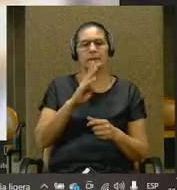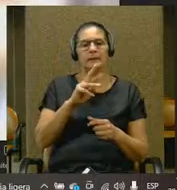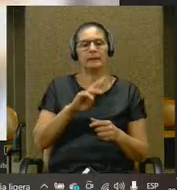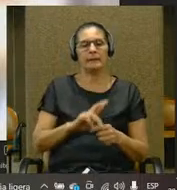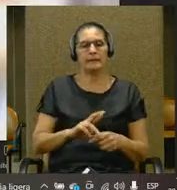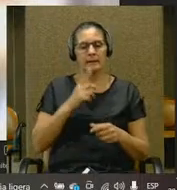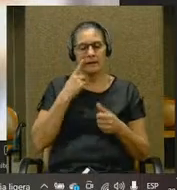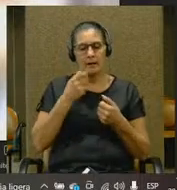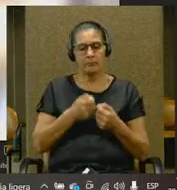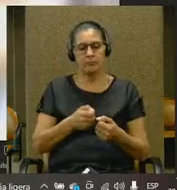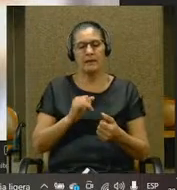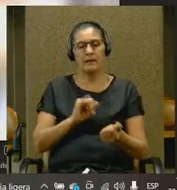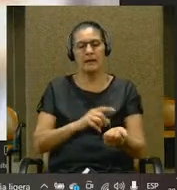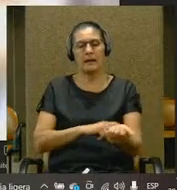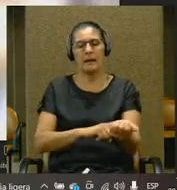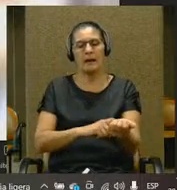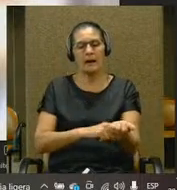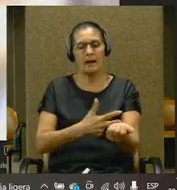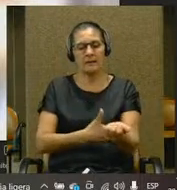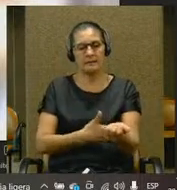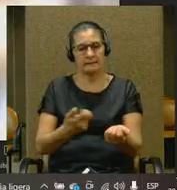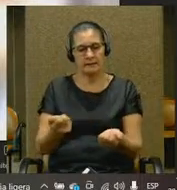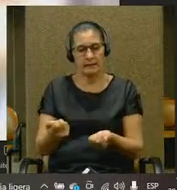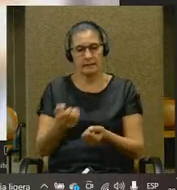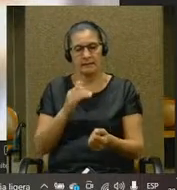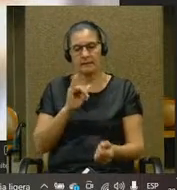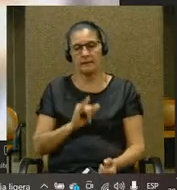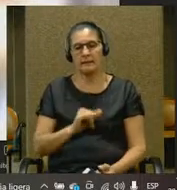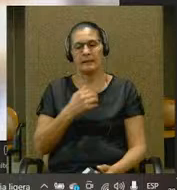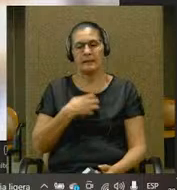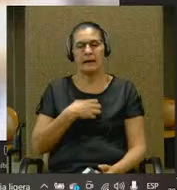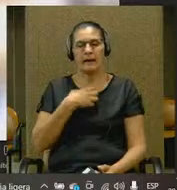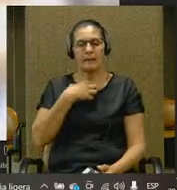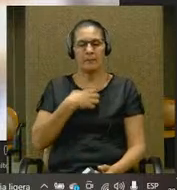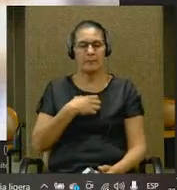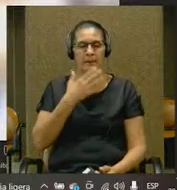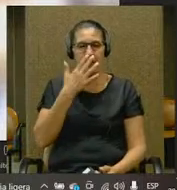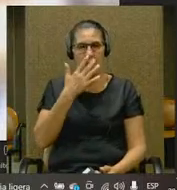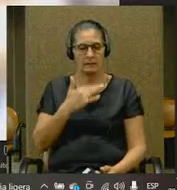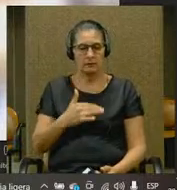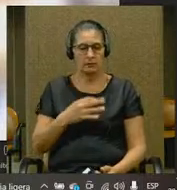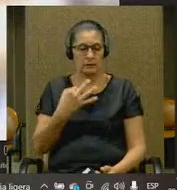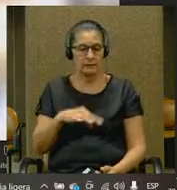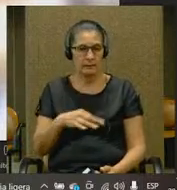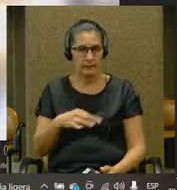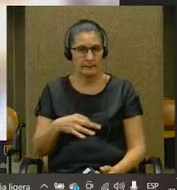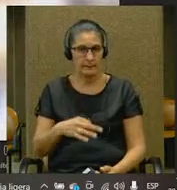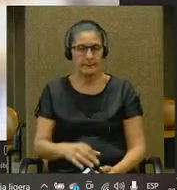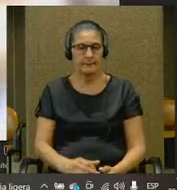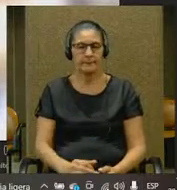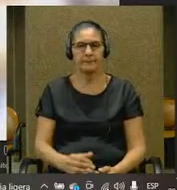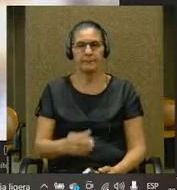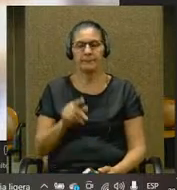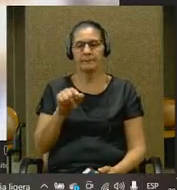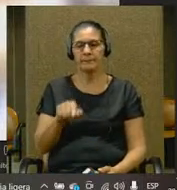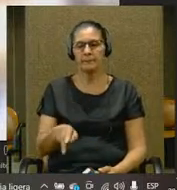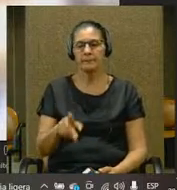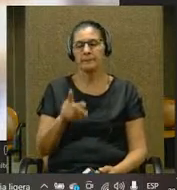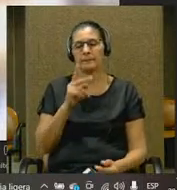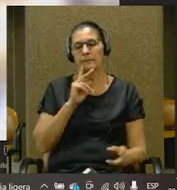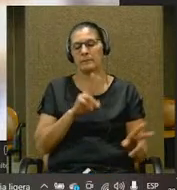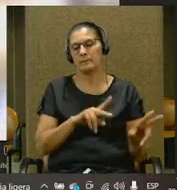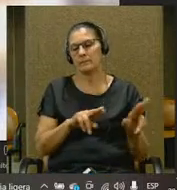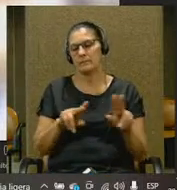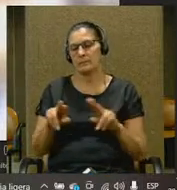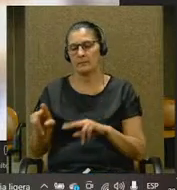are happening, so people can at least keep their circulation and be oxygenated until